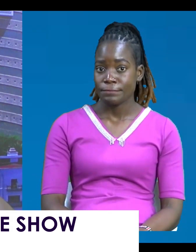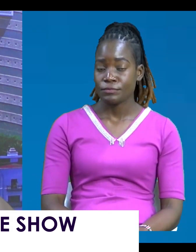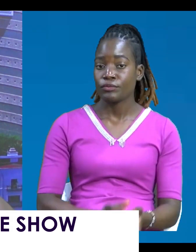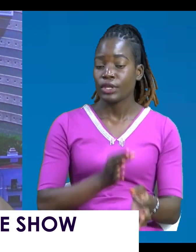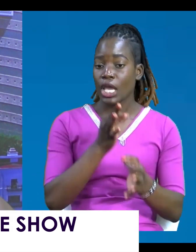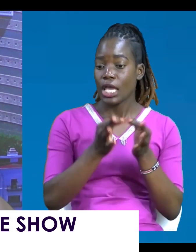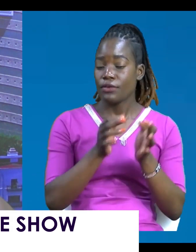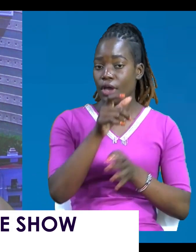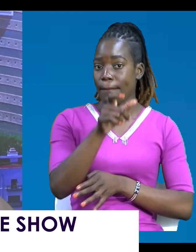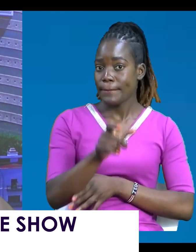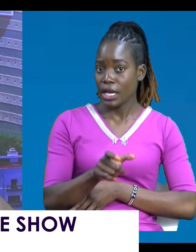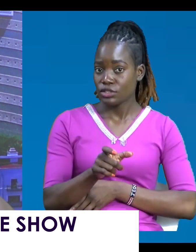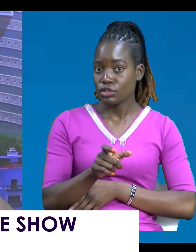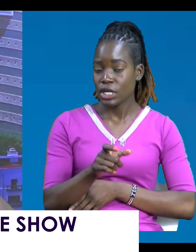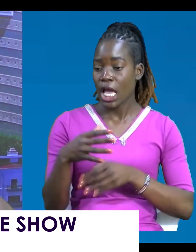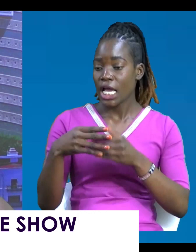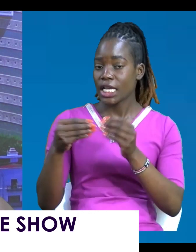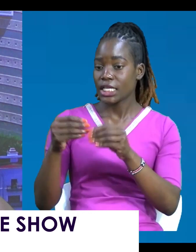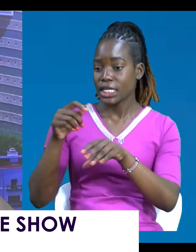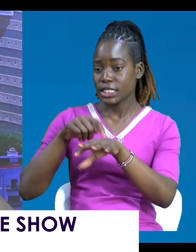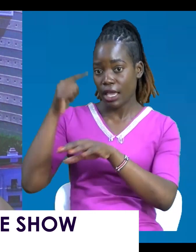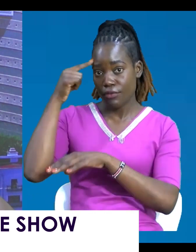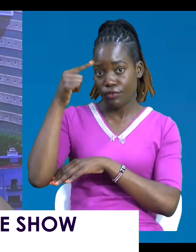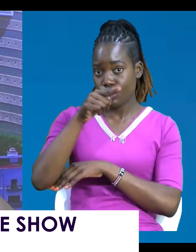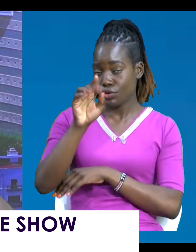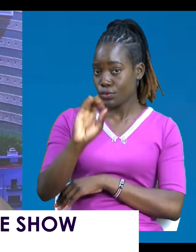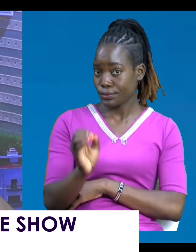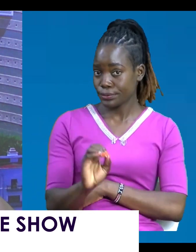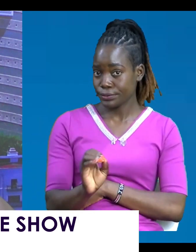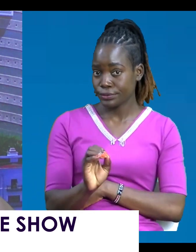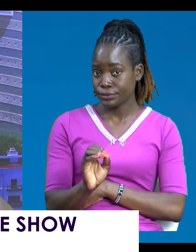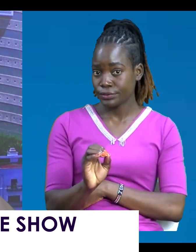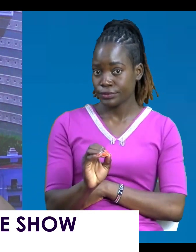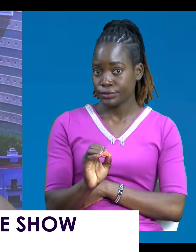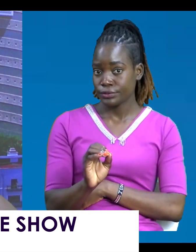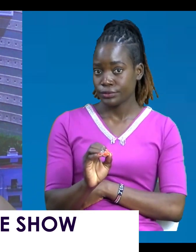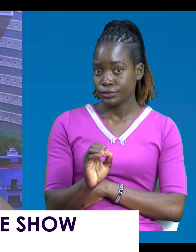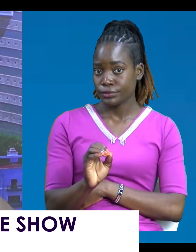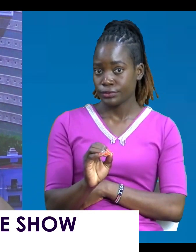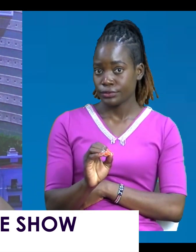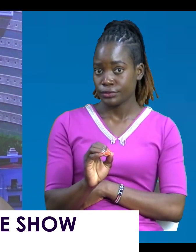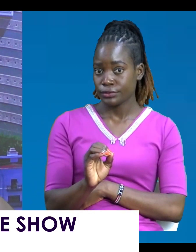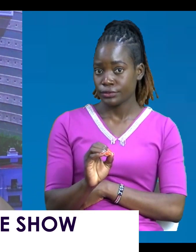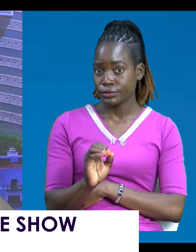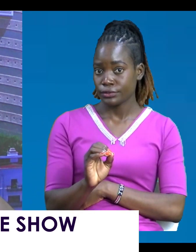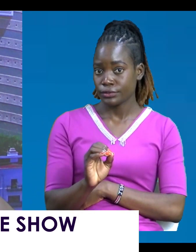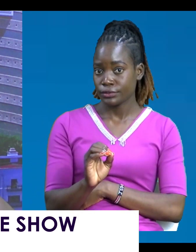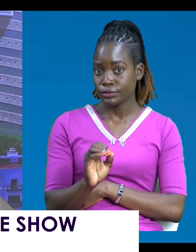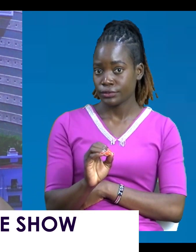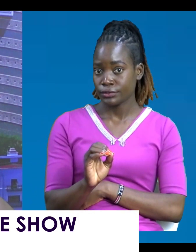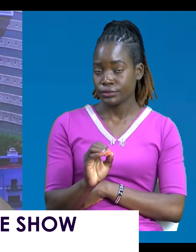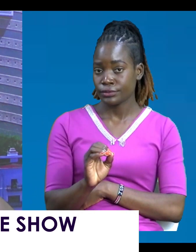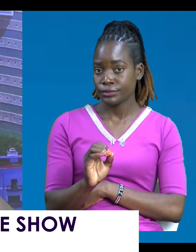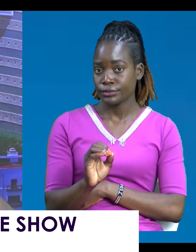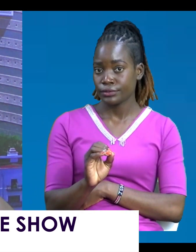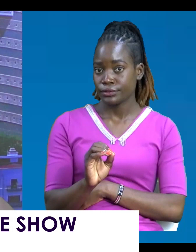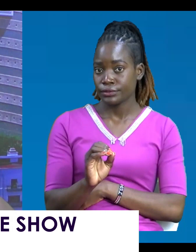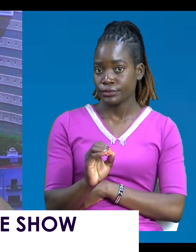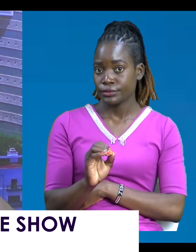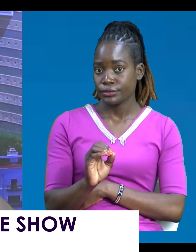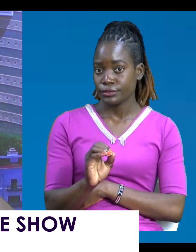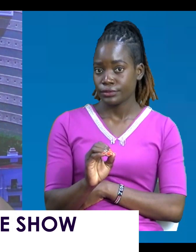If somebody does not create time for you, more often than not,